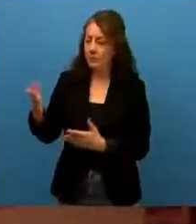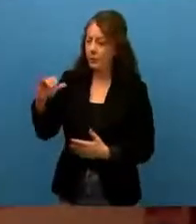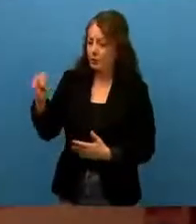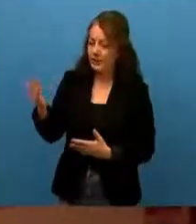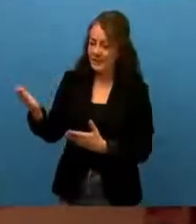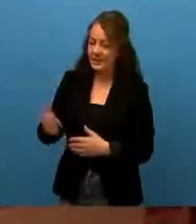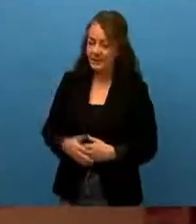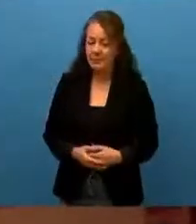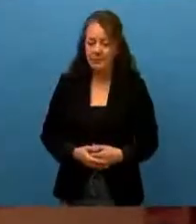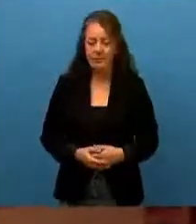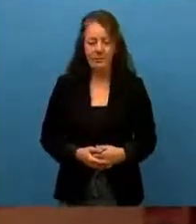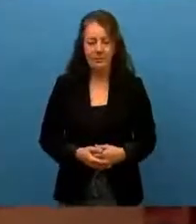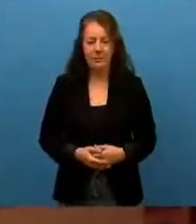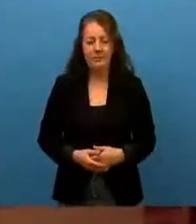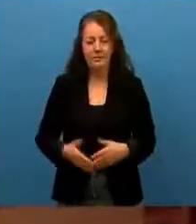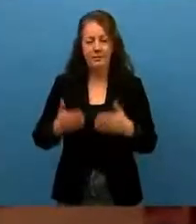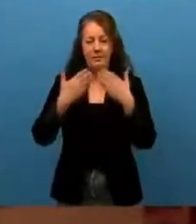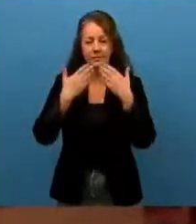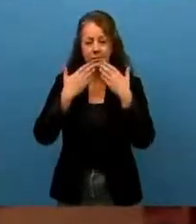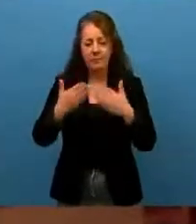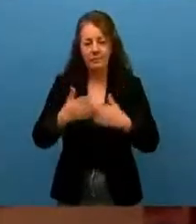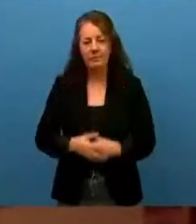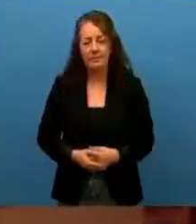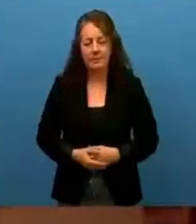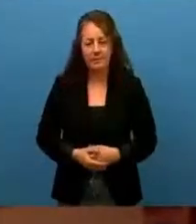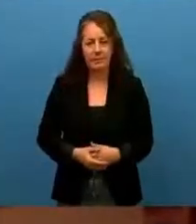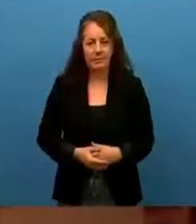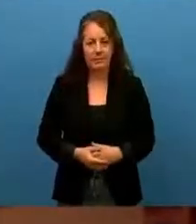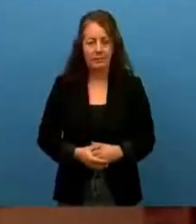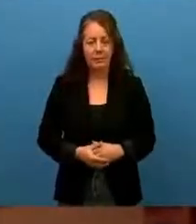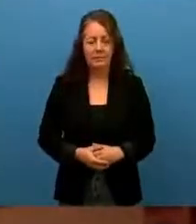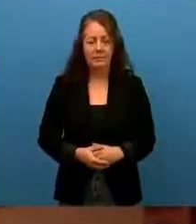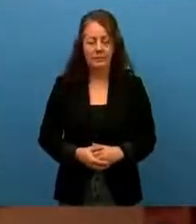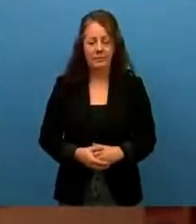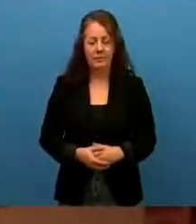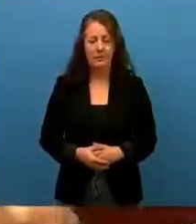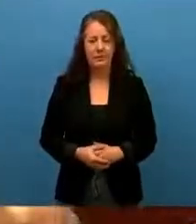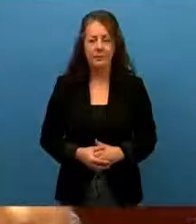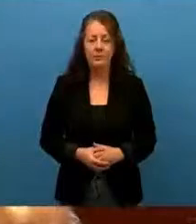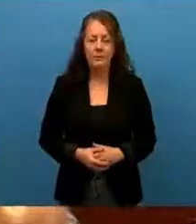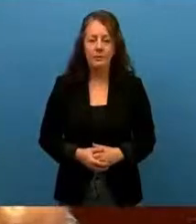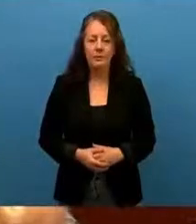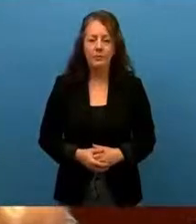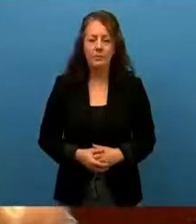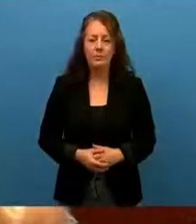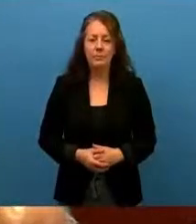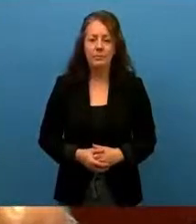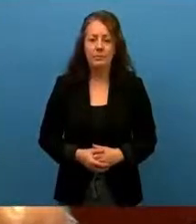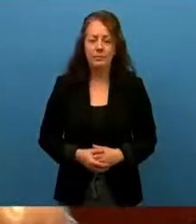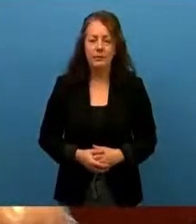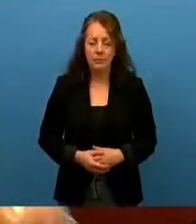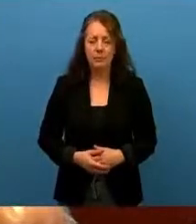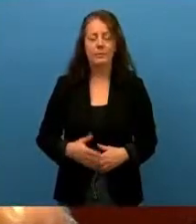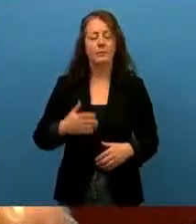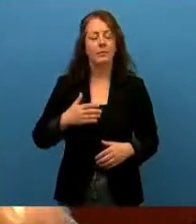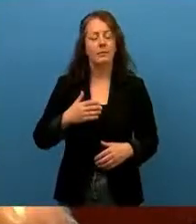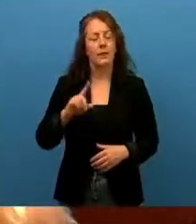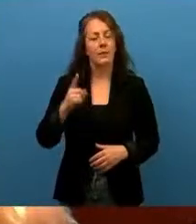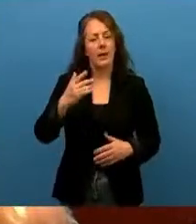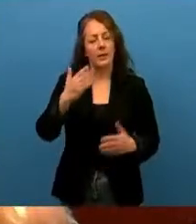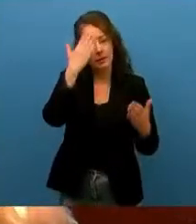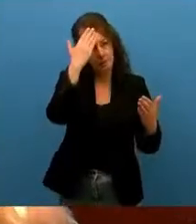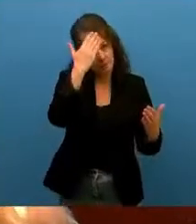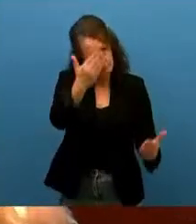Thank you, Chair. I'd like to also just acknowledge all Indigenous people here today, and thank you